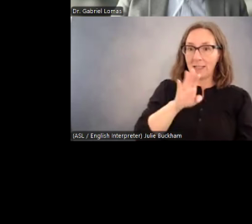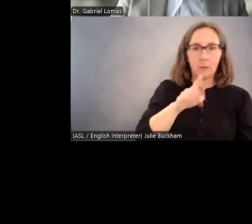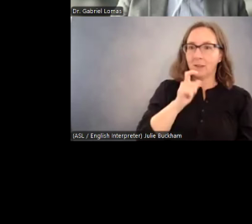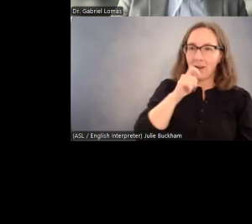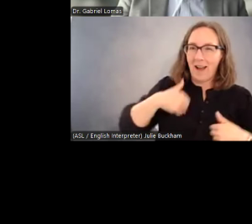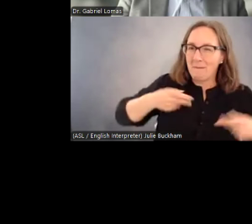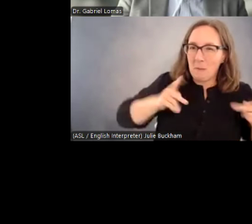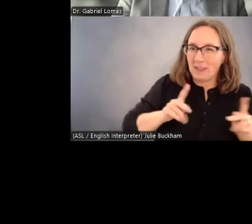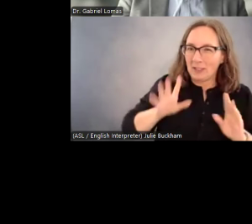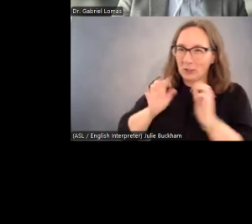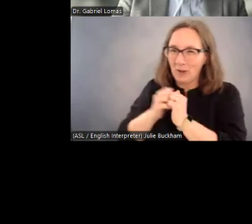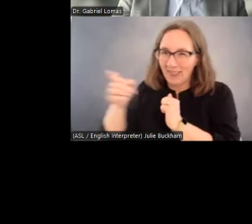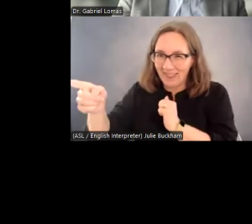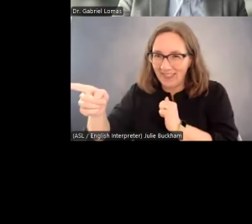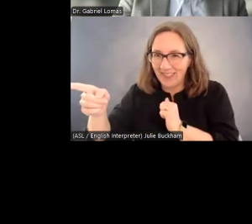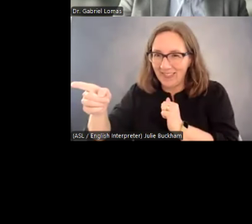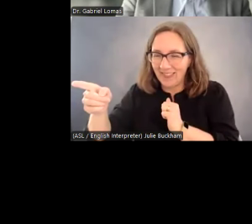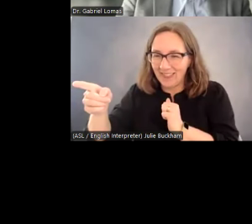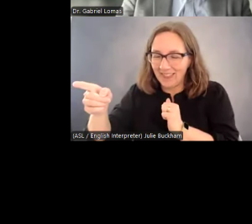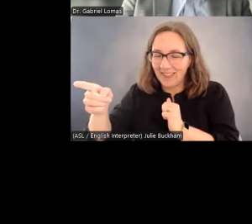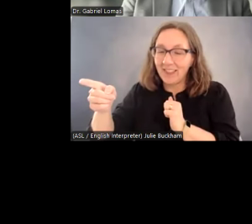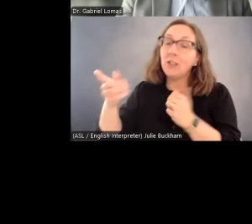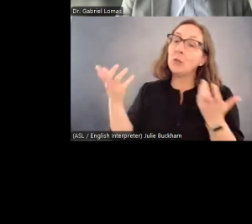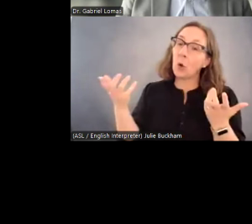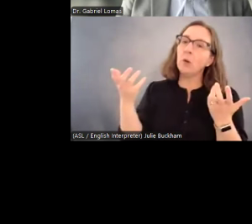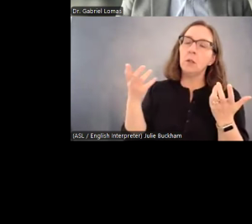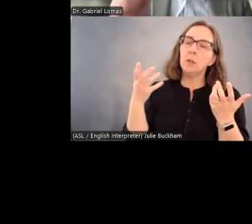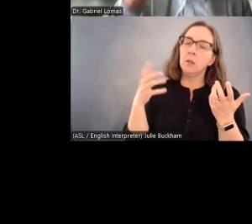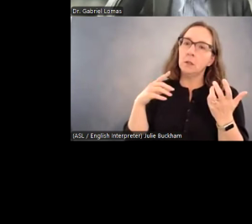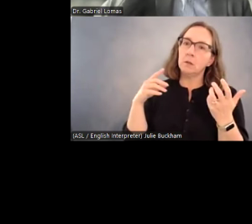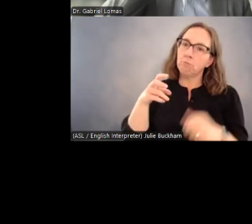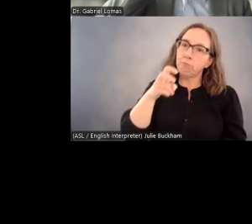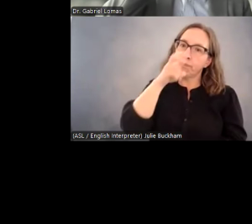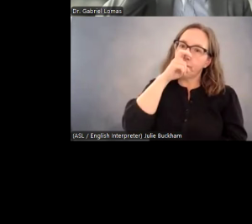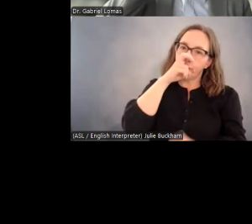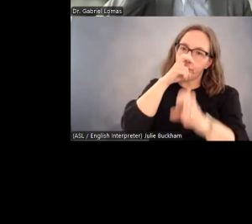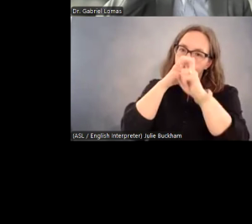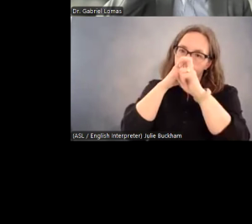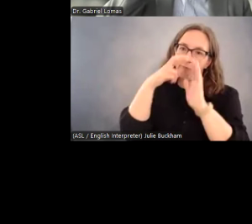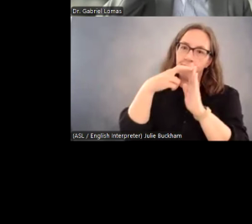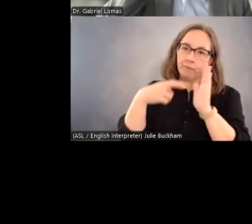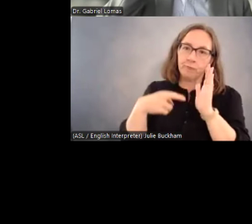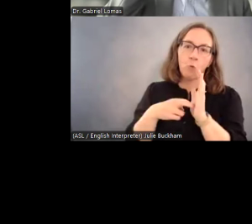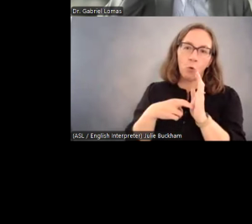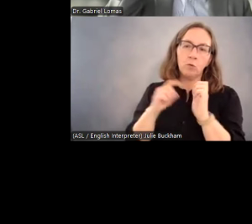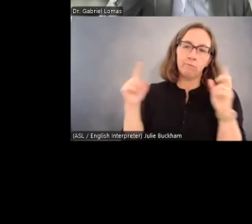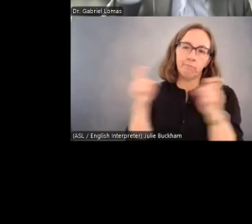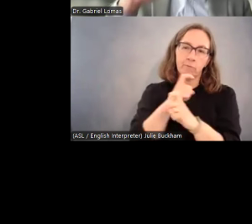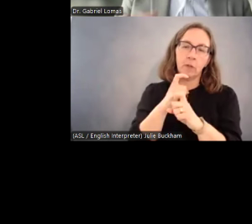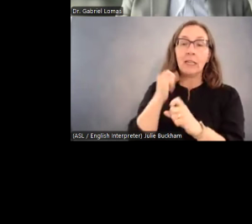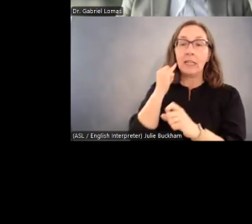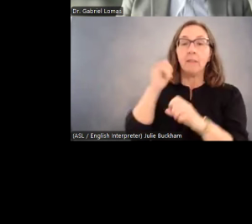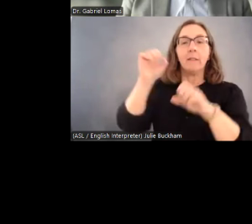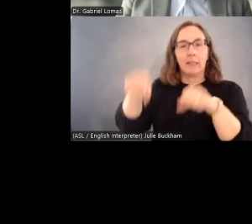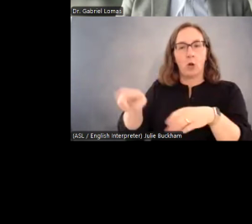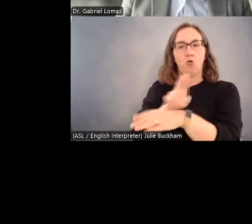to communicate with this individual. So there's a lot of stipulations that are in place if a person's going to